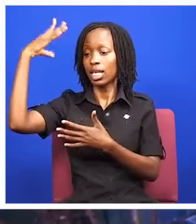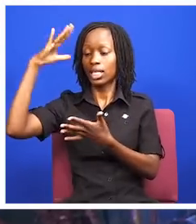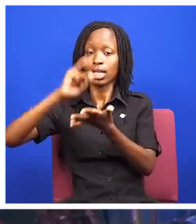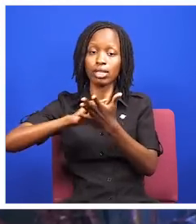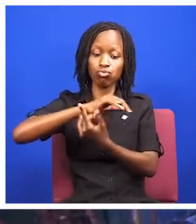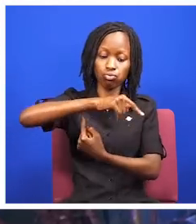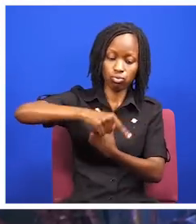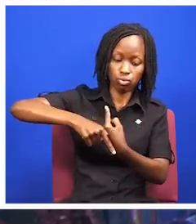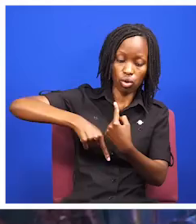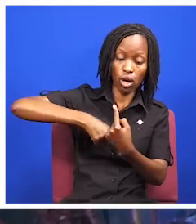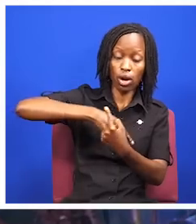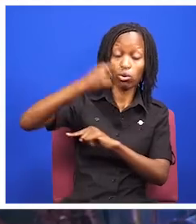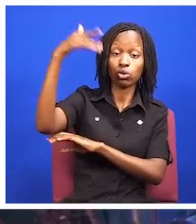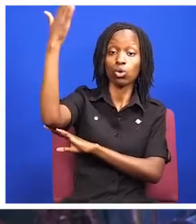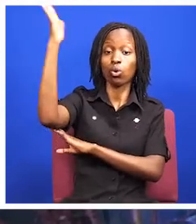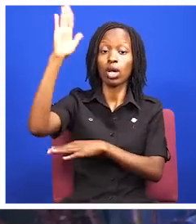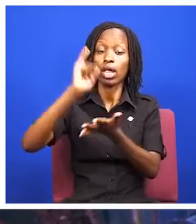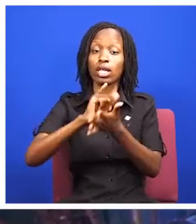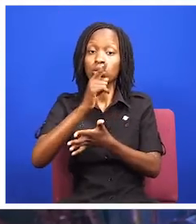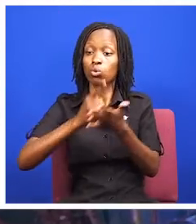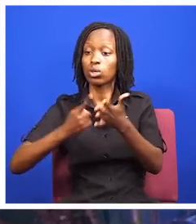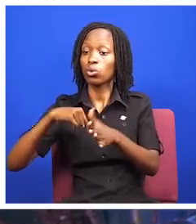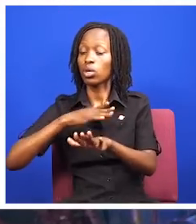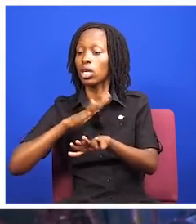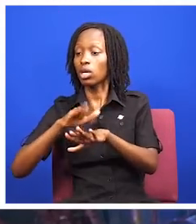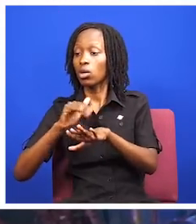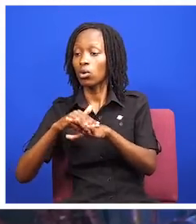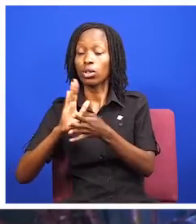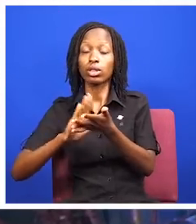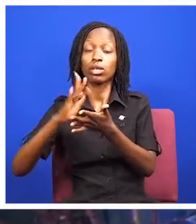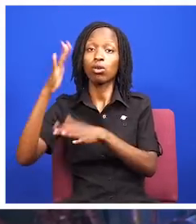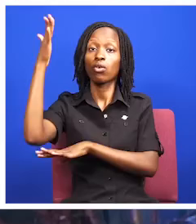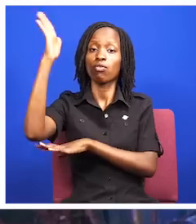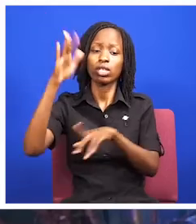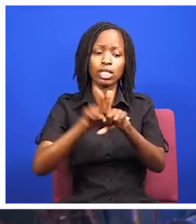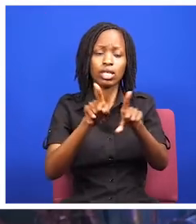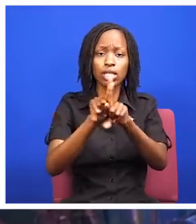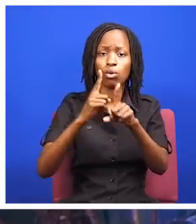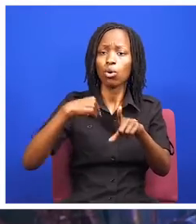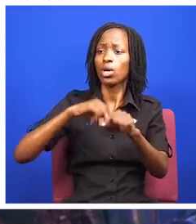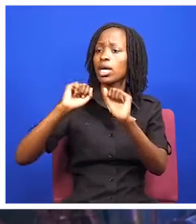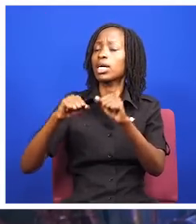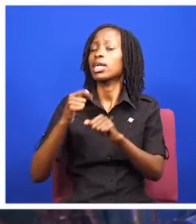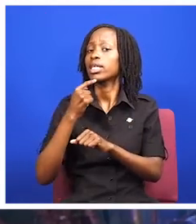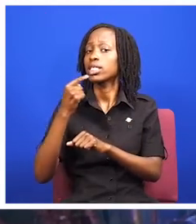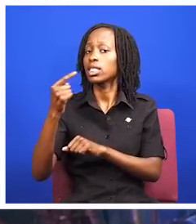God. Okay? The light that surrounds God, that's what we call His glory. But also, we can